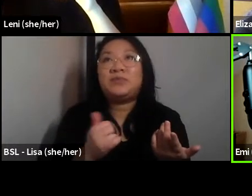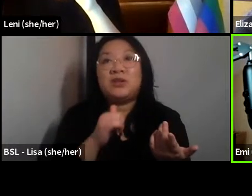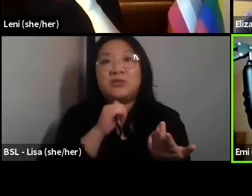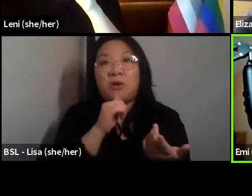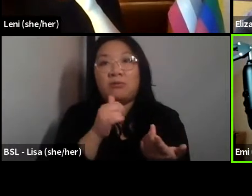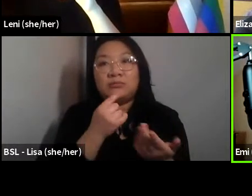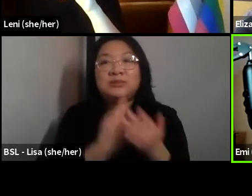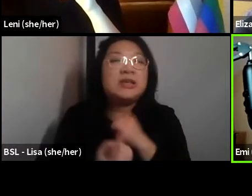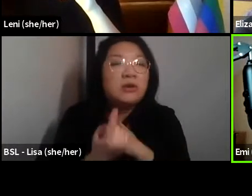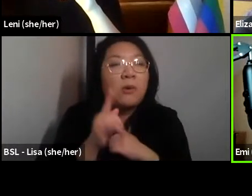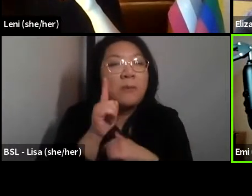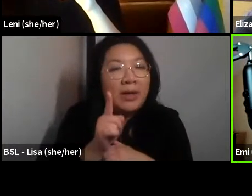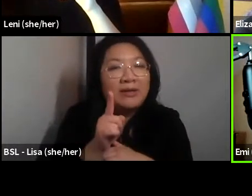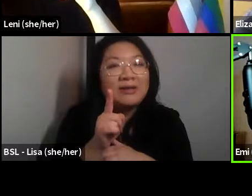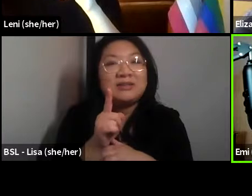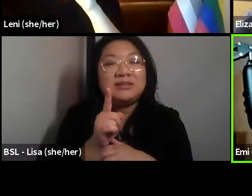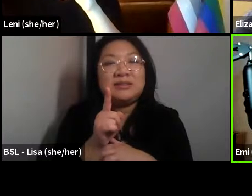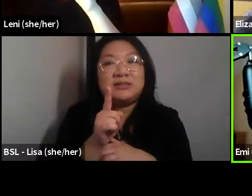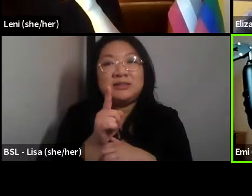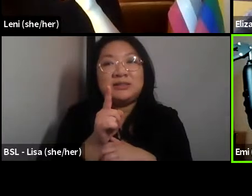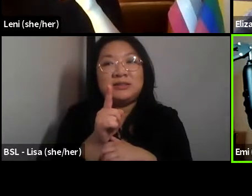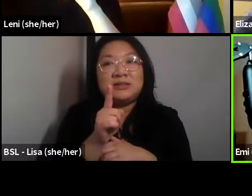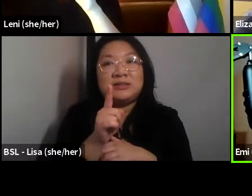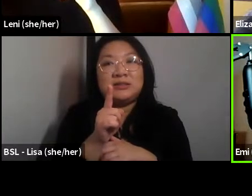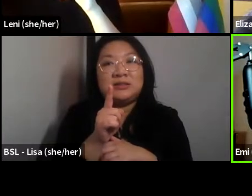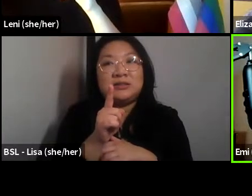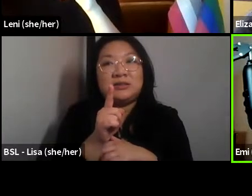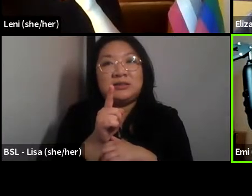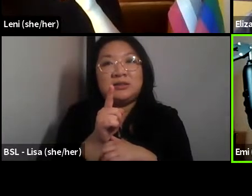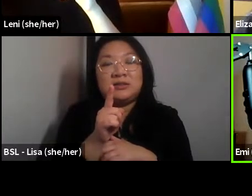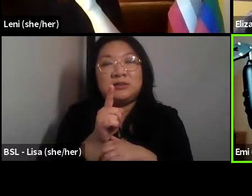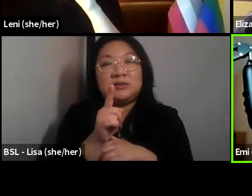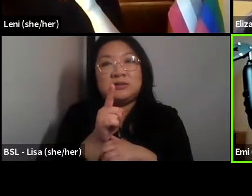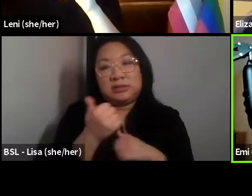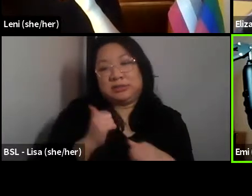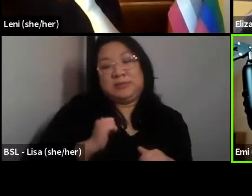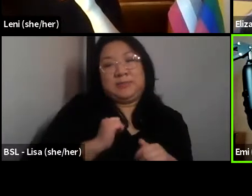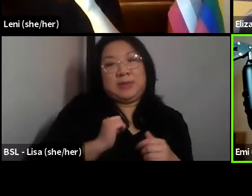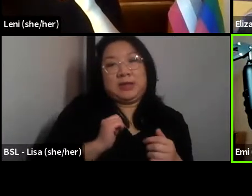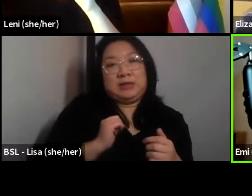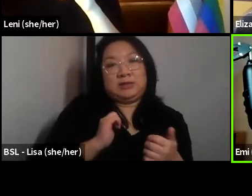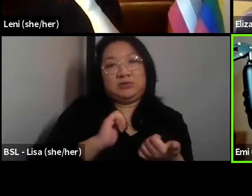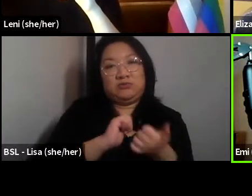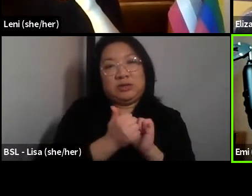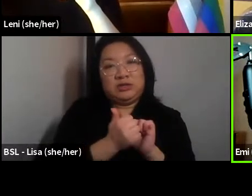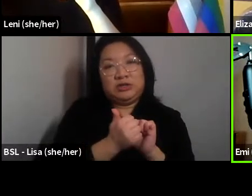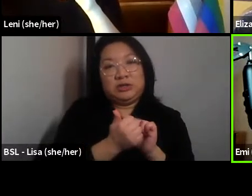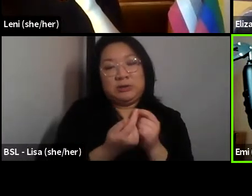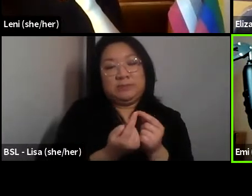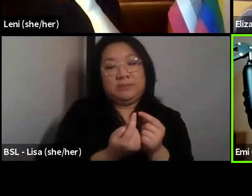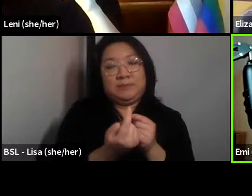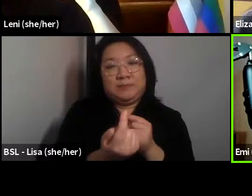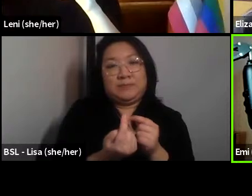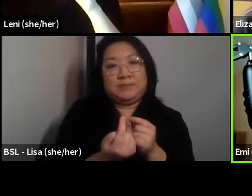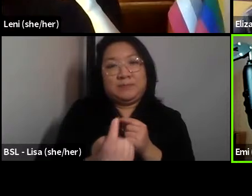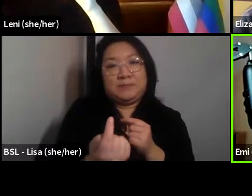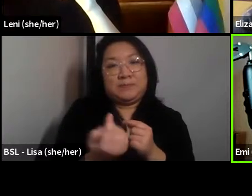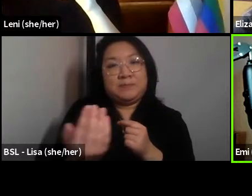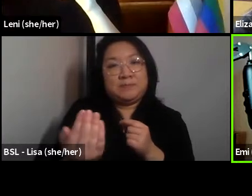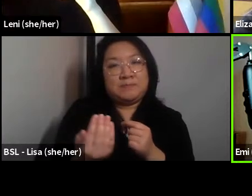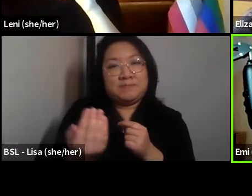single, but they are just not in a relationship at the moment. But it will happen, because everyone ends up in a relationship. I think that's something